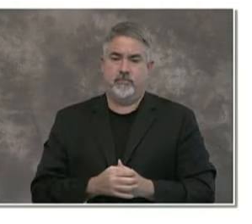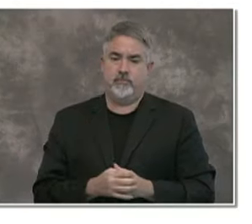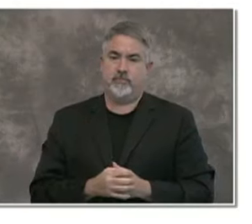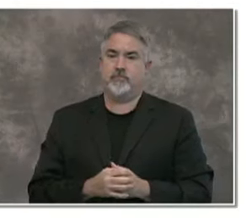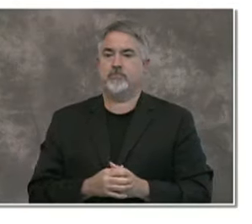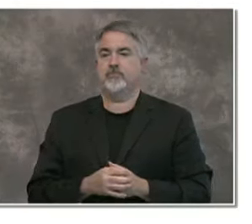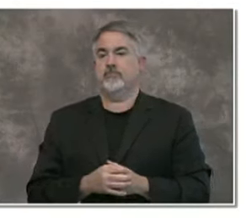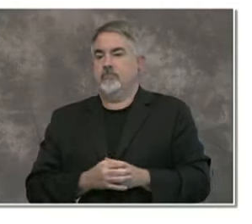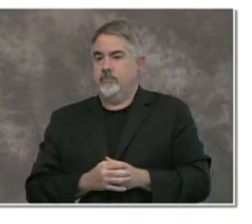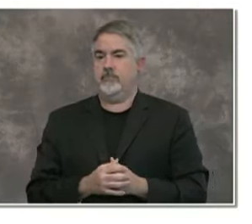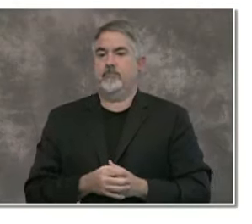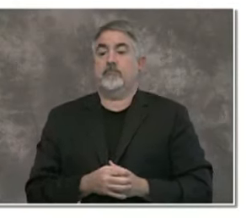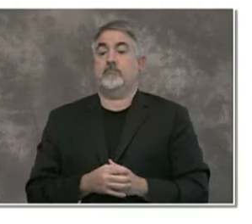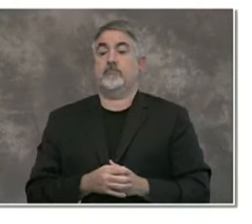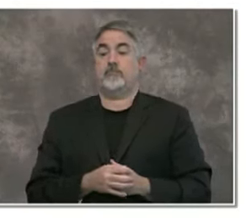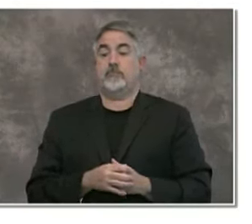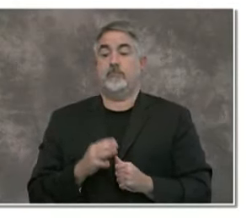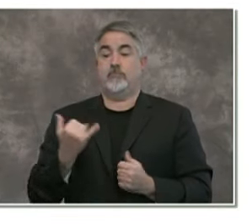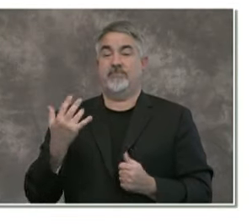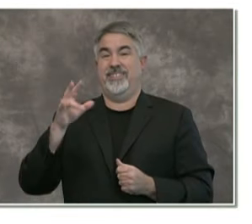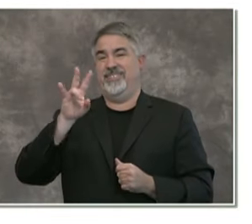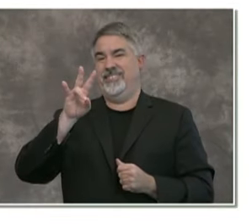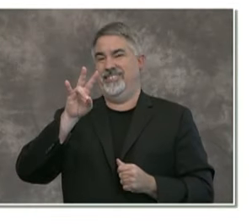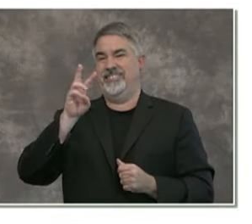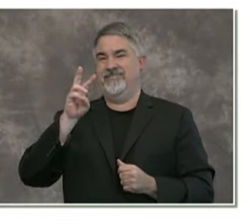new positive cases for a total of